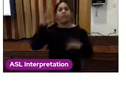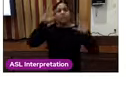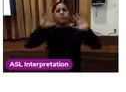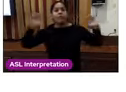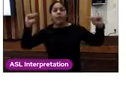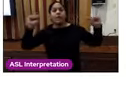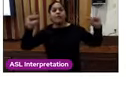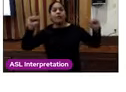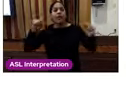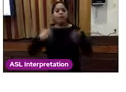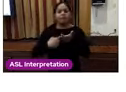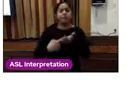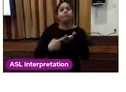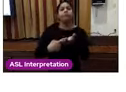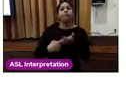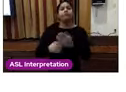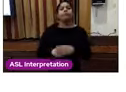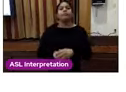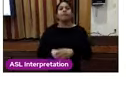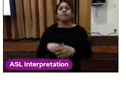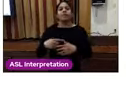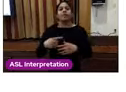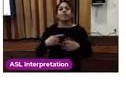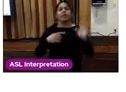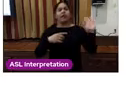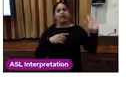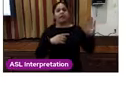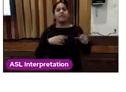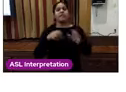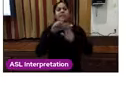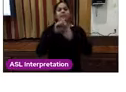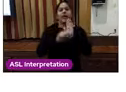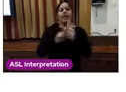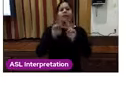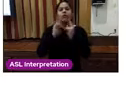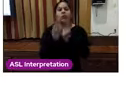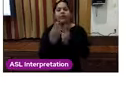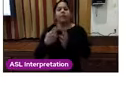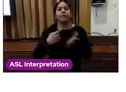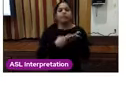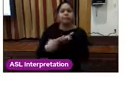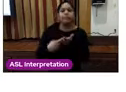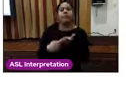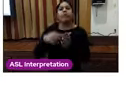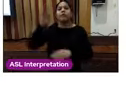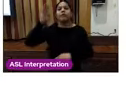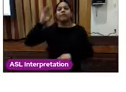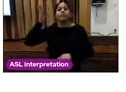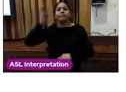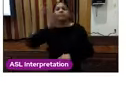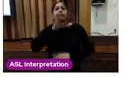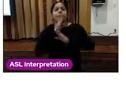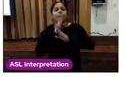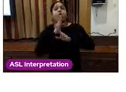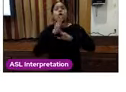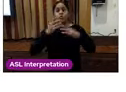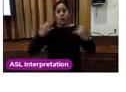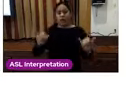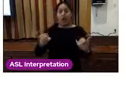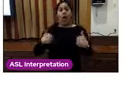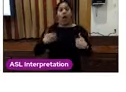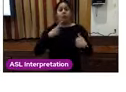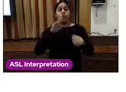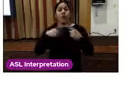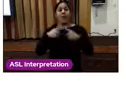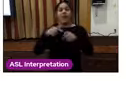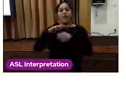I figured we should deliver, after 2 years apart, our State of the District, so that you all can kind of understand exactly what's happening in